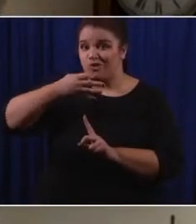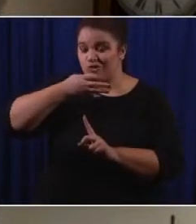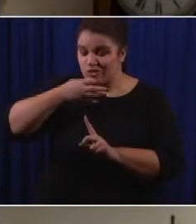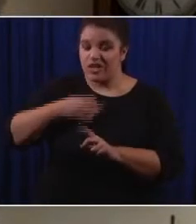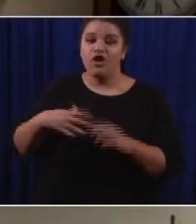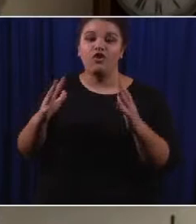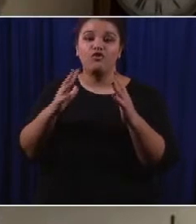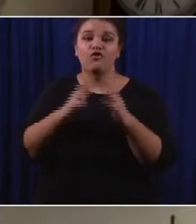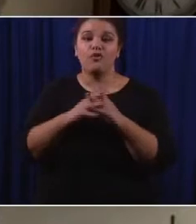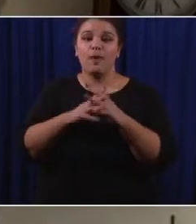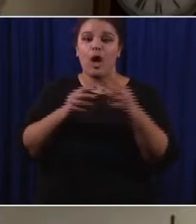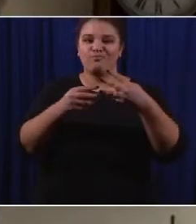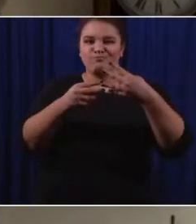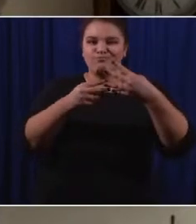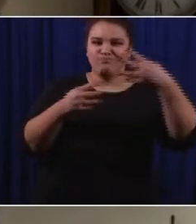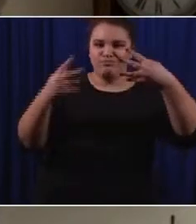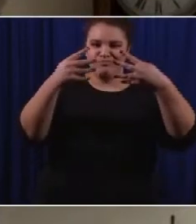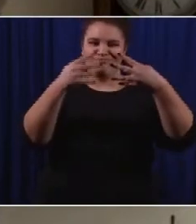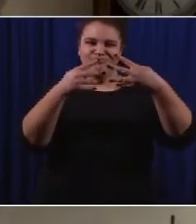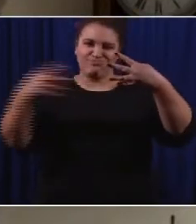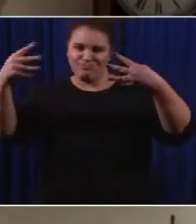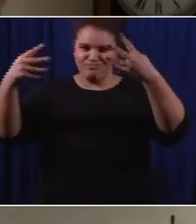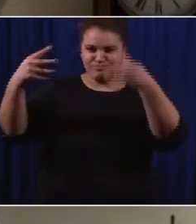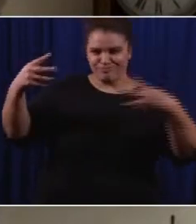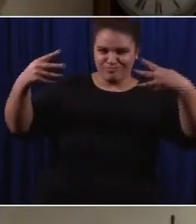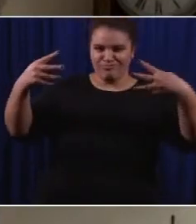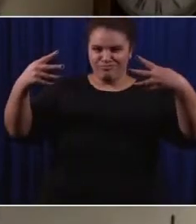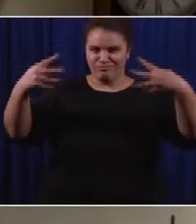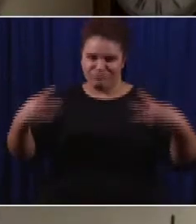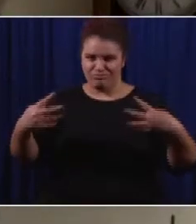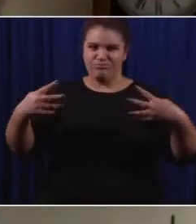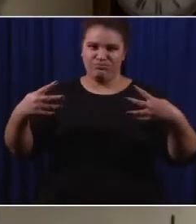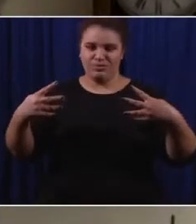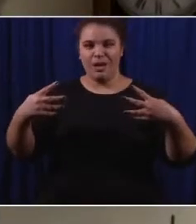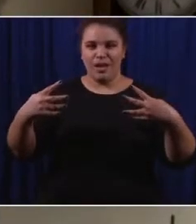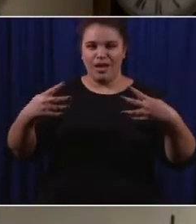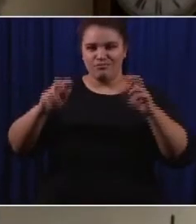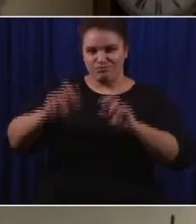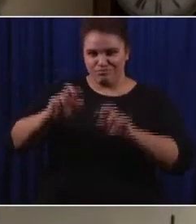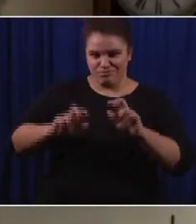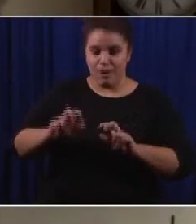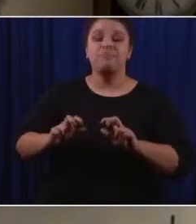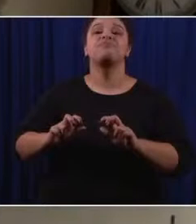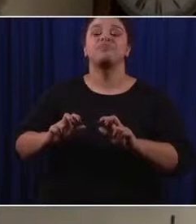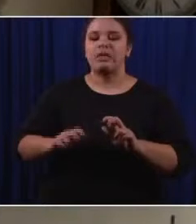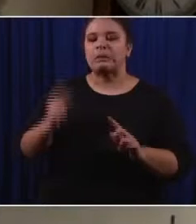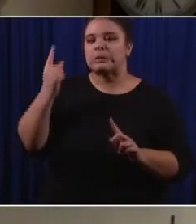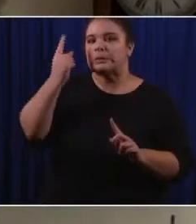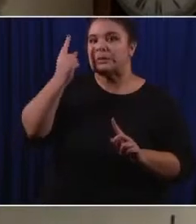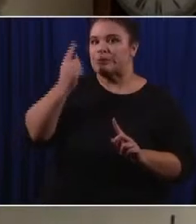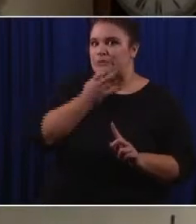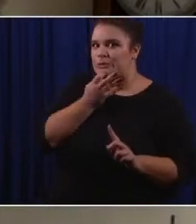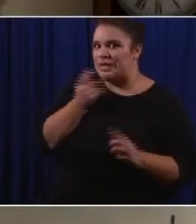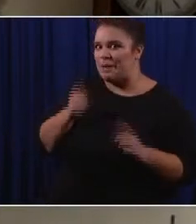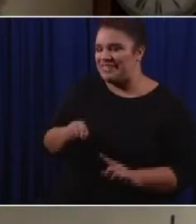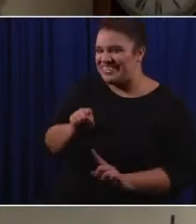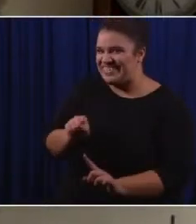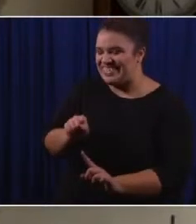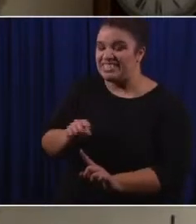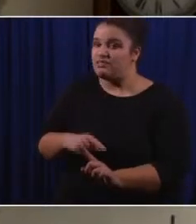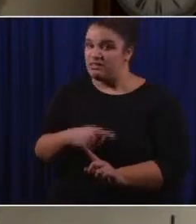They're actually being loaded as we speak. Is there any talk of maybe increasing the amount of fans that are going to be